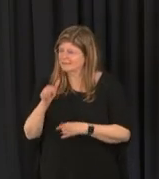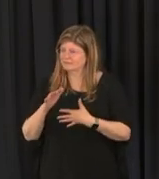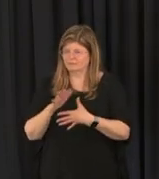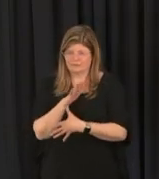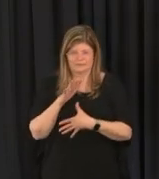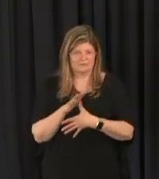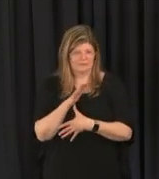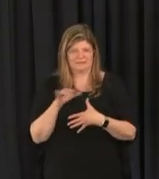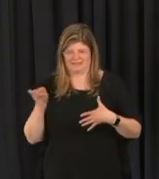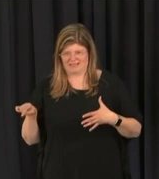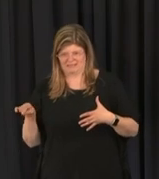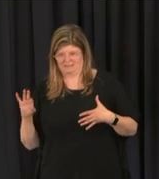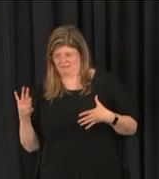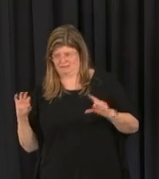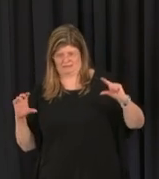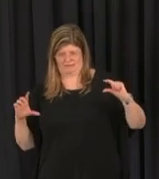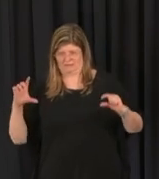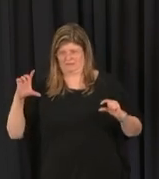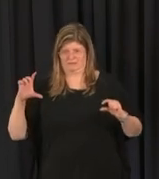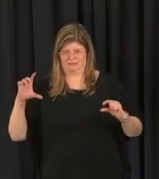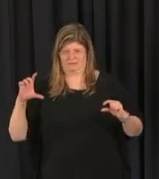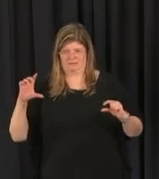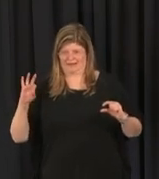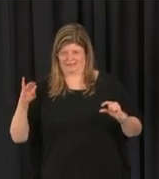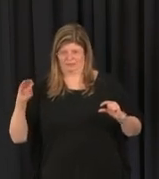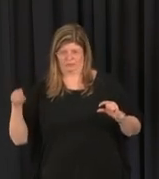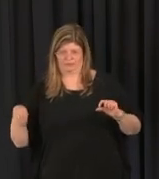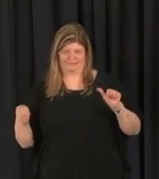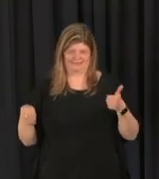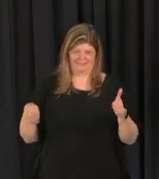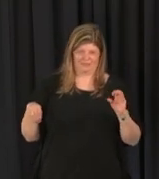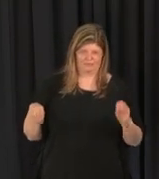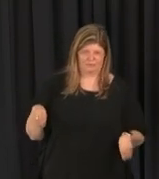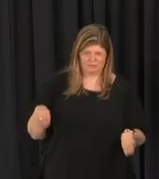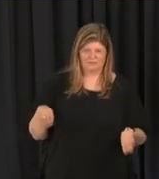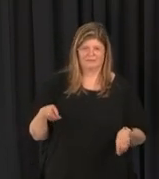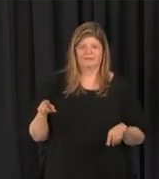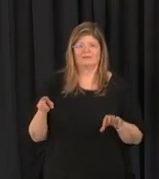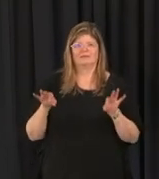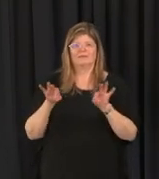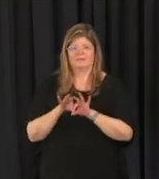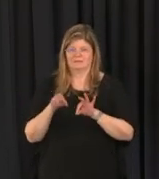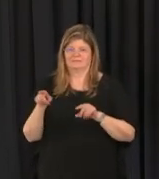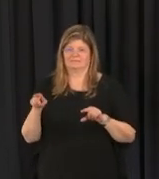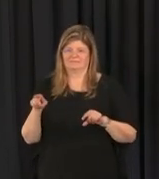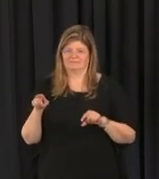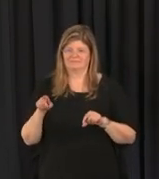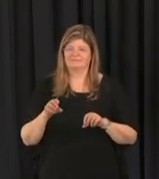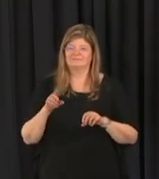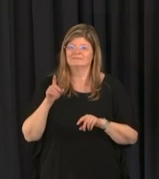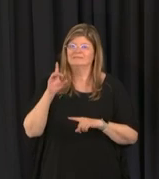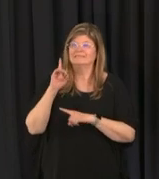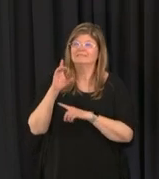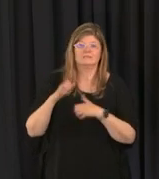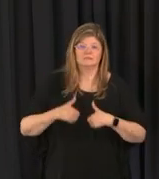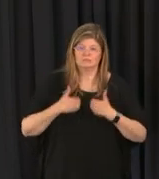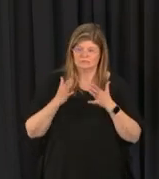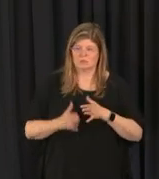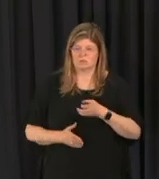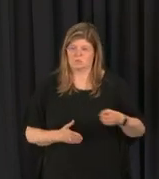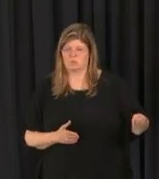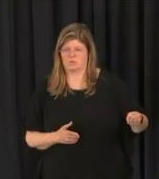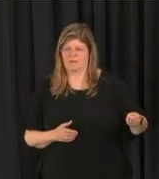zip codes. So that's the low number of appointments that are going or have the potential to go out to non-DC residents on the